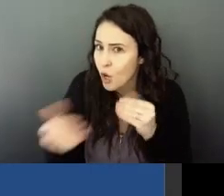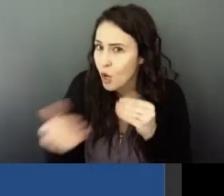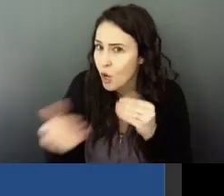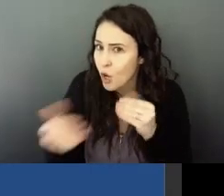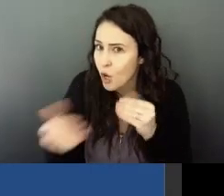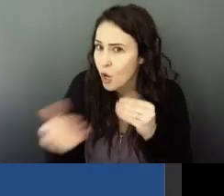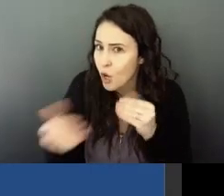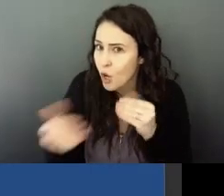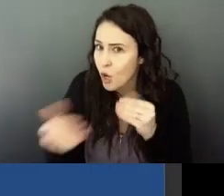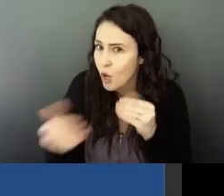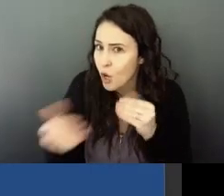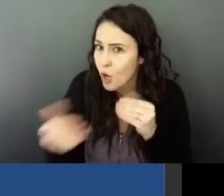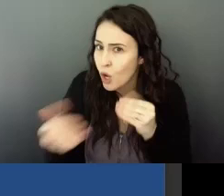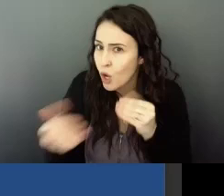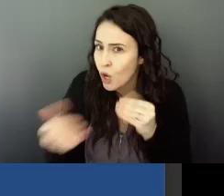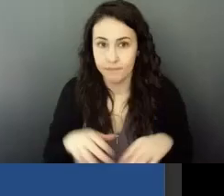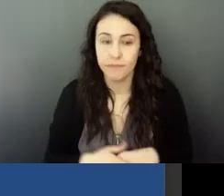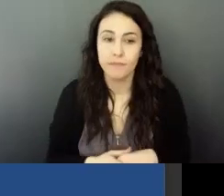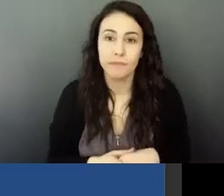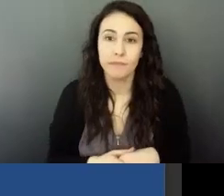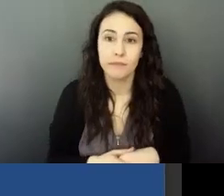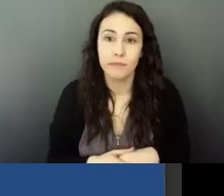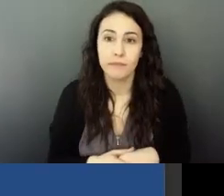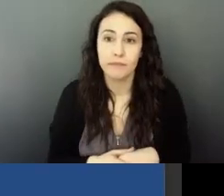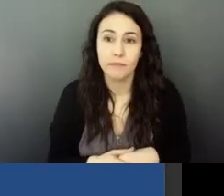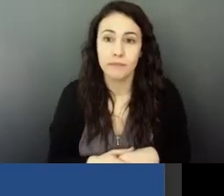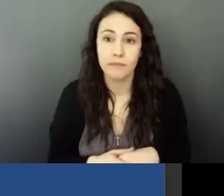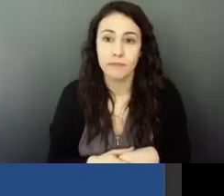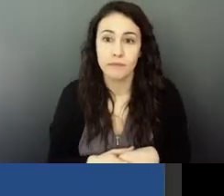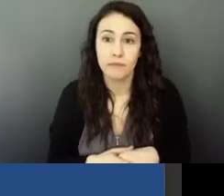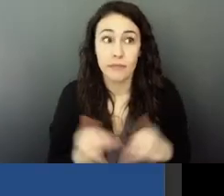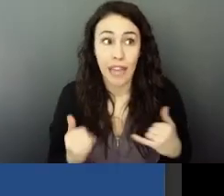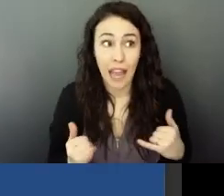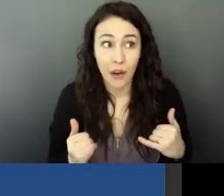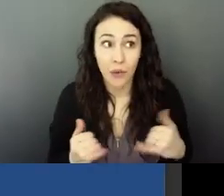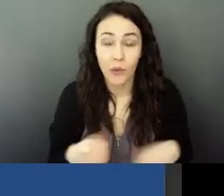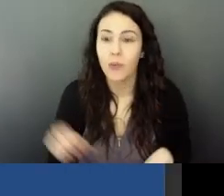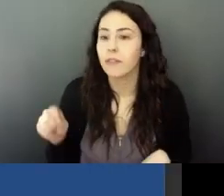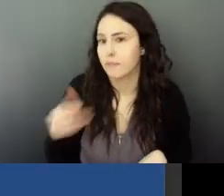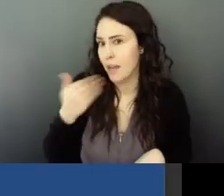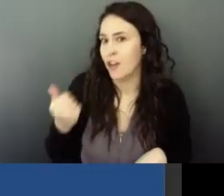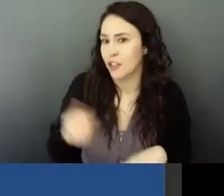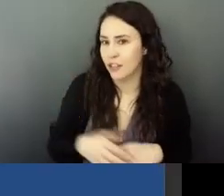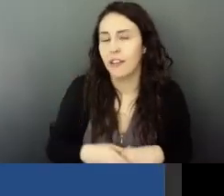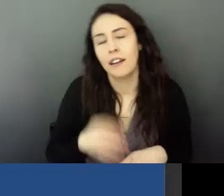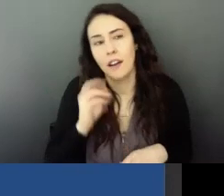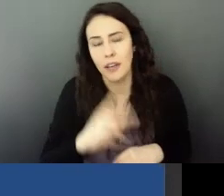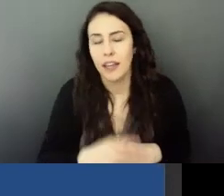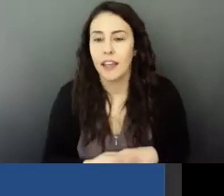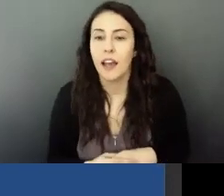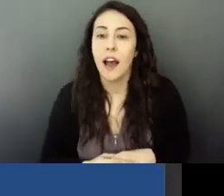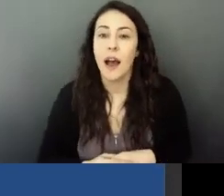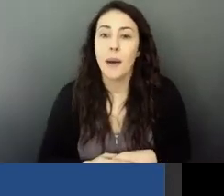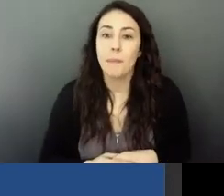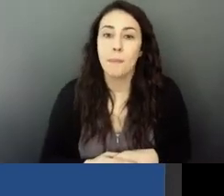Can you hear me now? Yes. Okay. Much better. All right. Yeah,